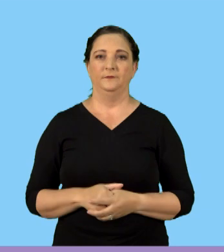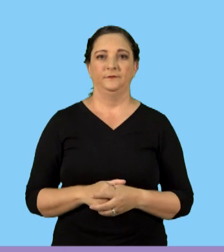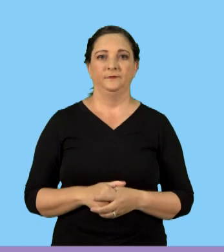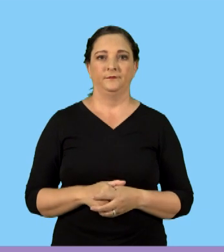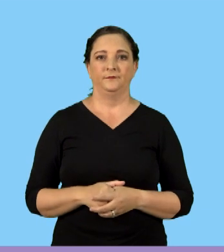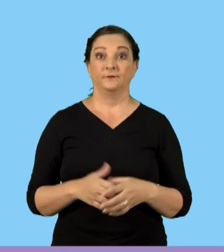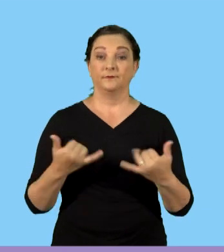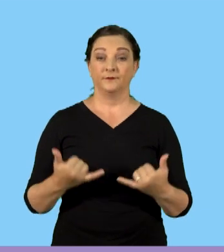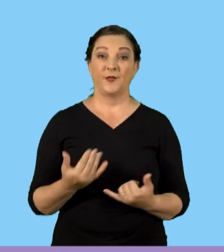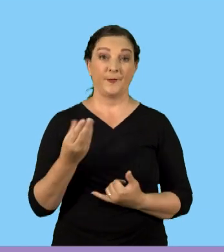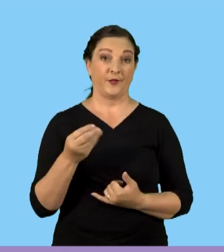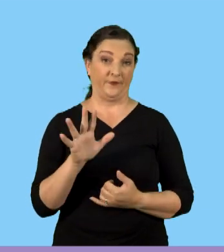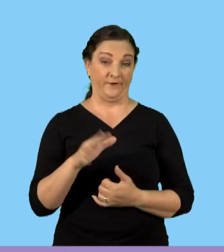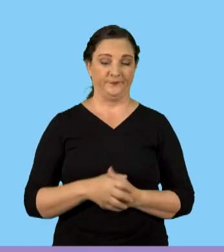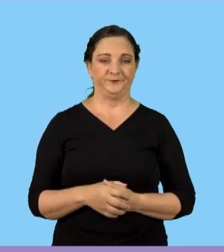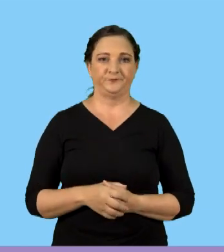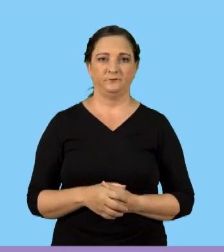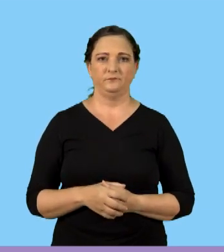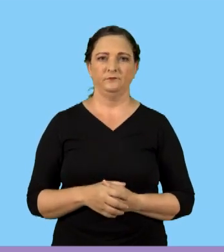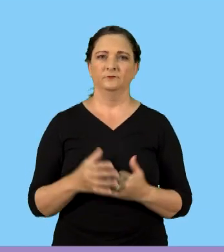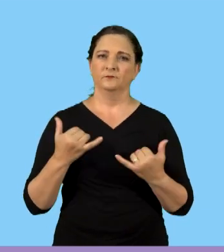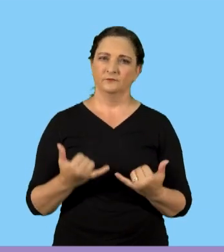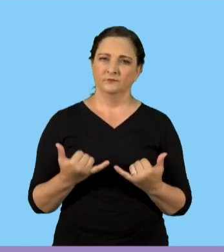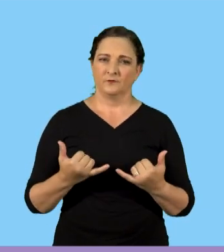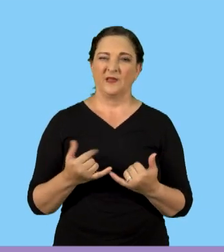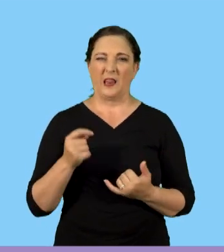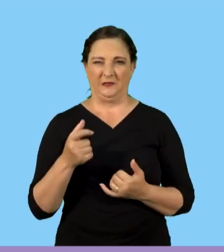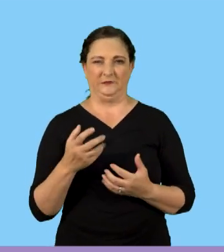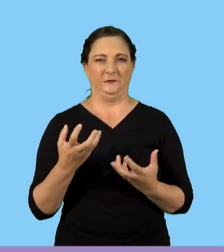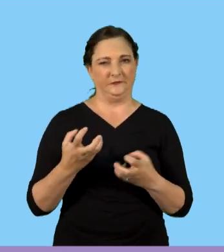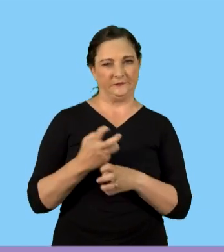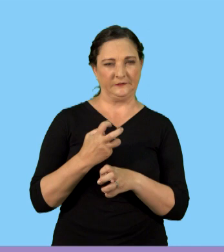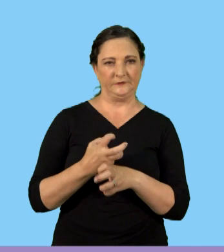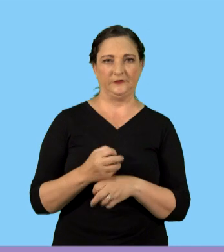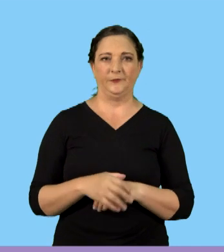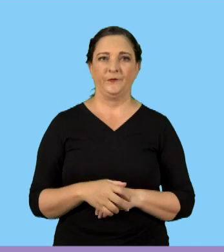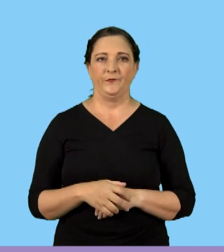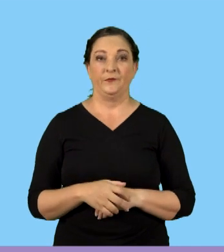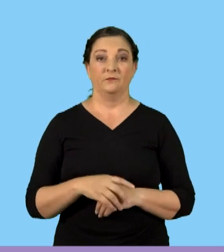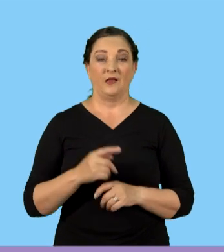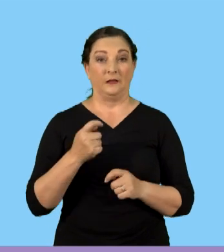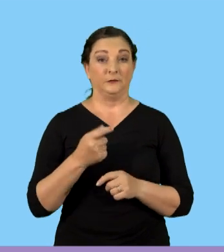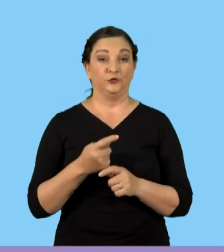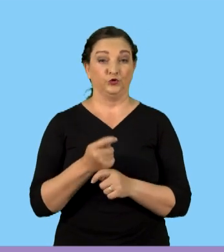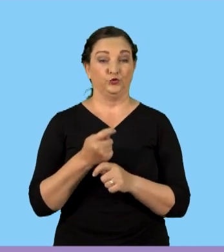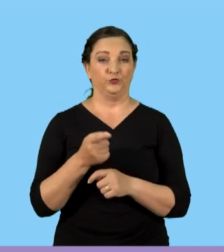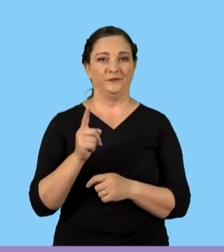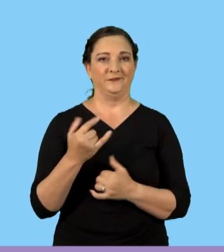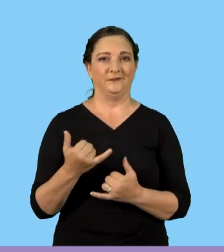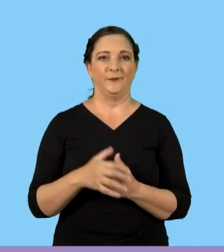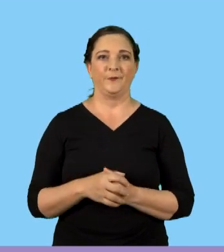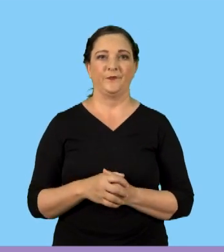Let's look at number 5. Now, in this case, it's a little tricky. There's been a twist here. So we are given a